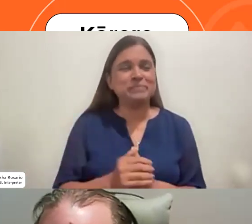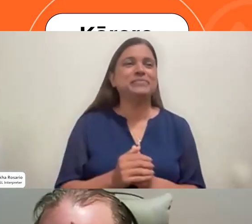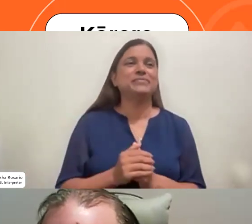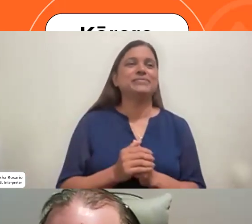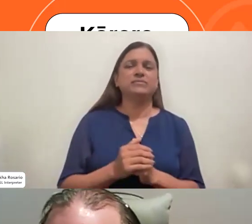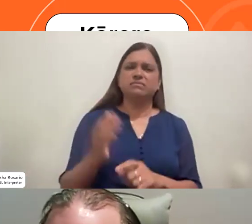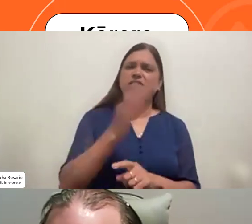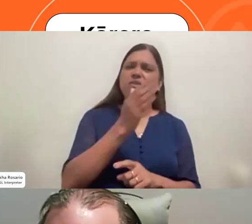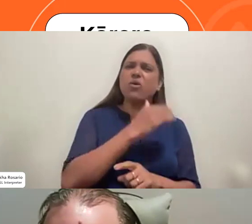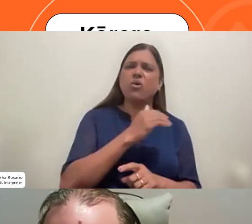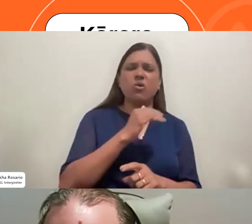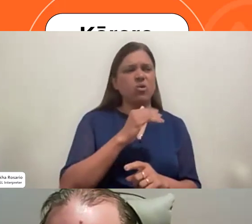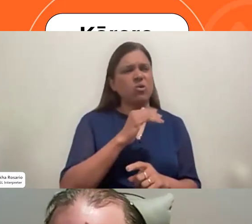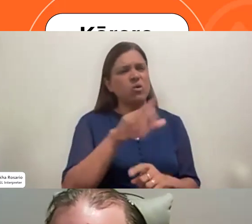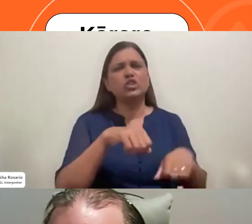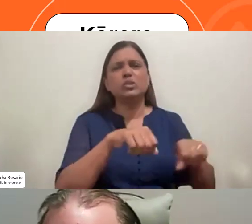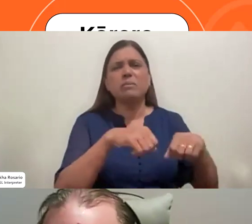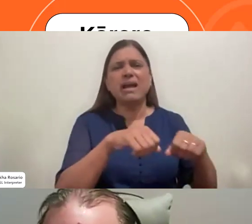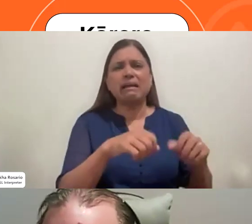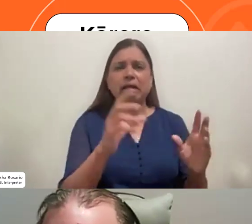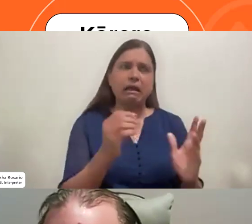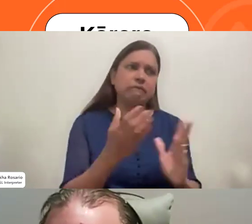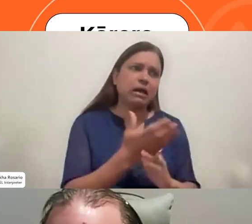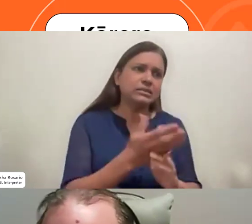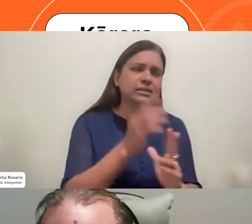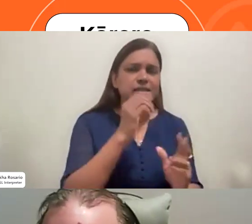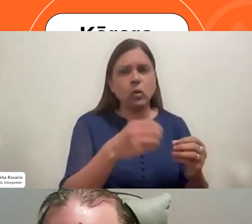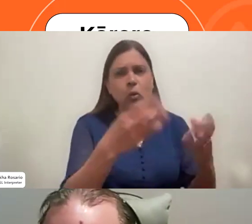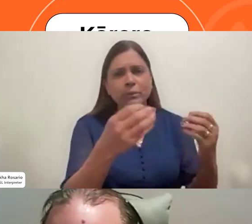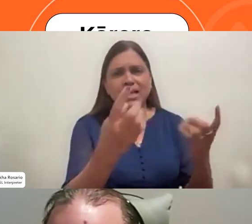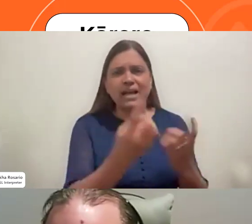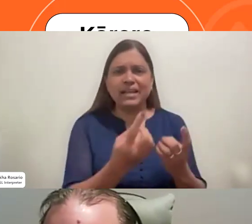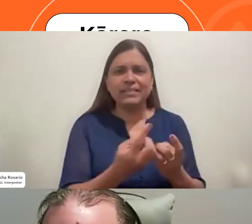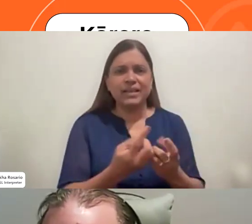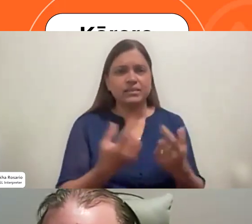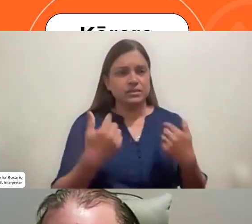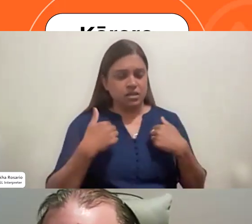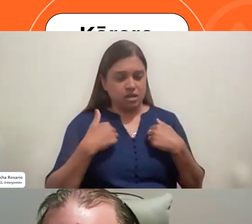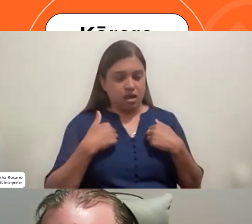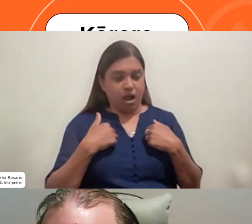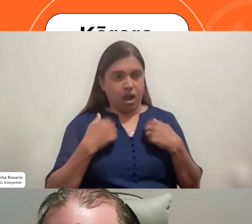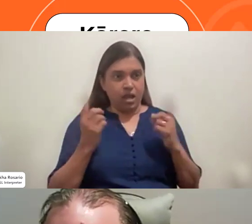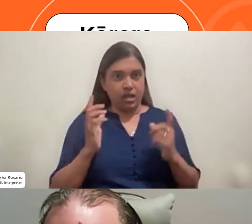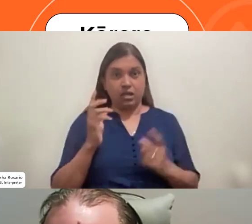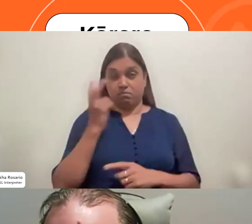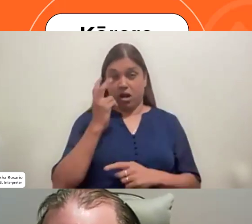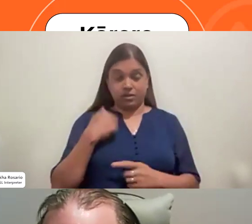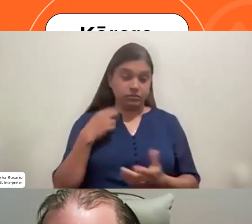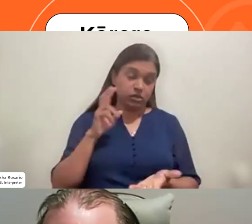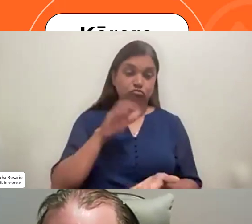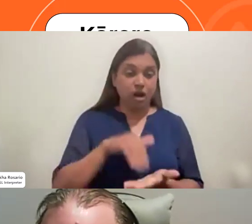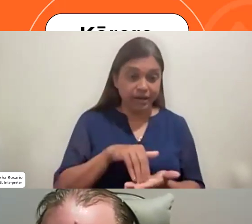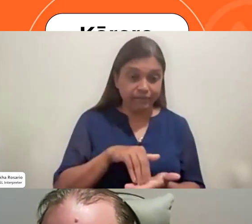and apps, you could go to the supermarket, or I would go to the supermarket, get an assistant to take me around. But I was really limited